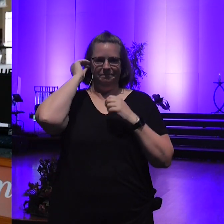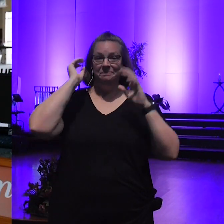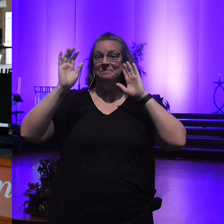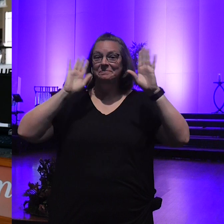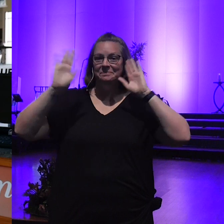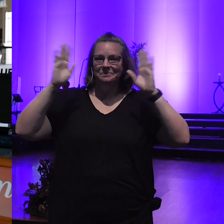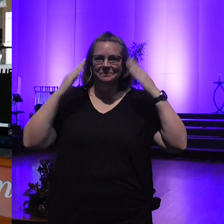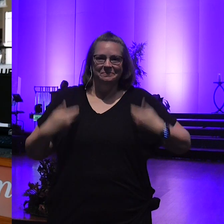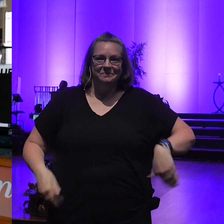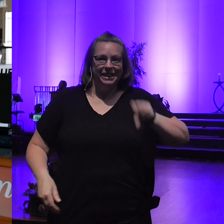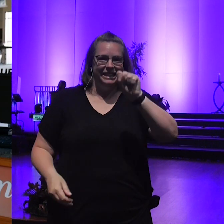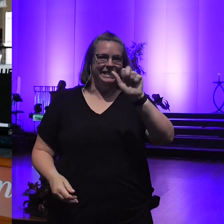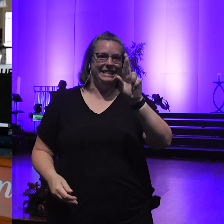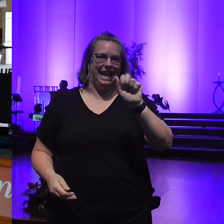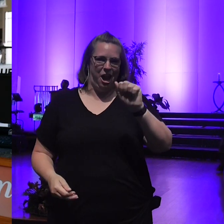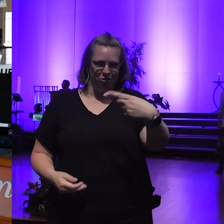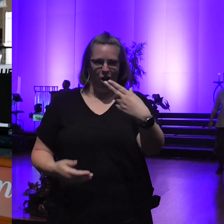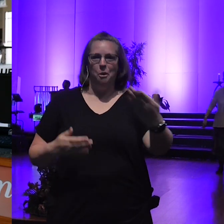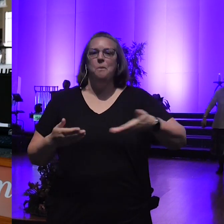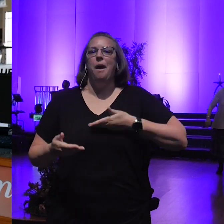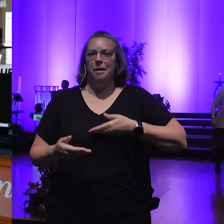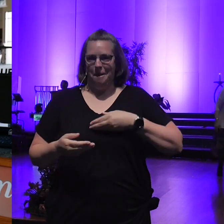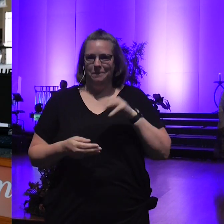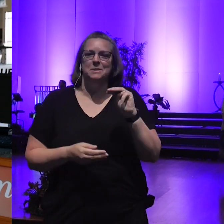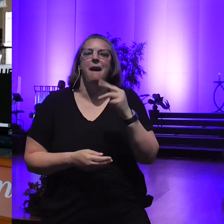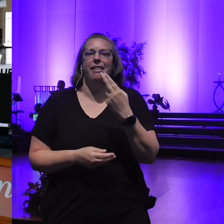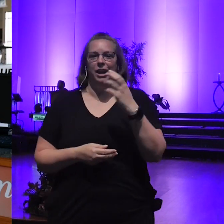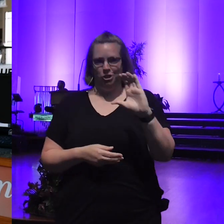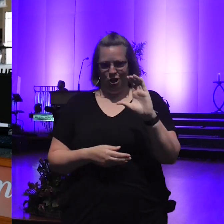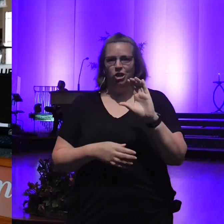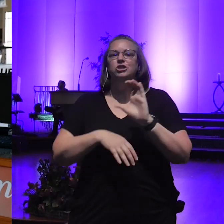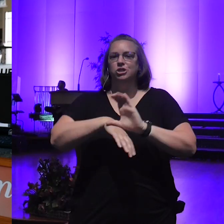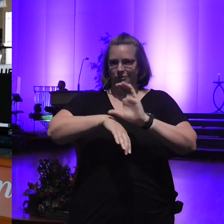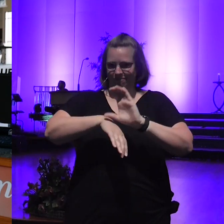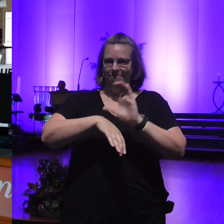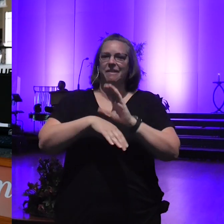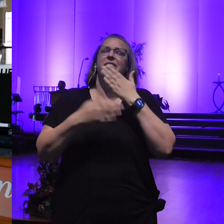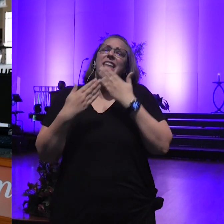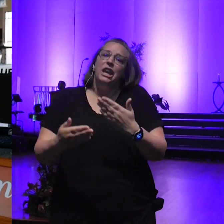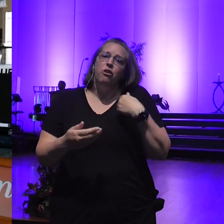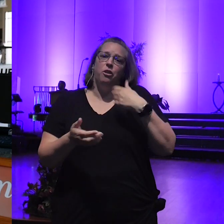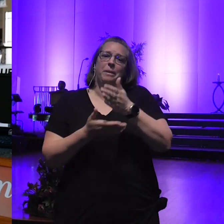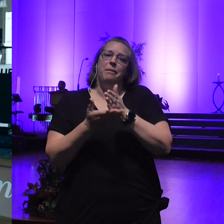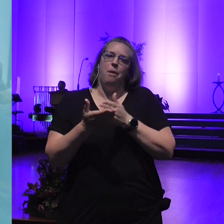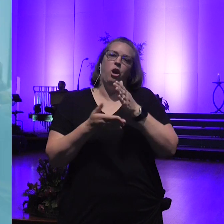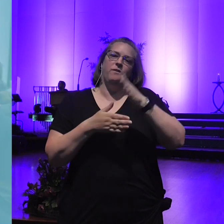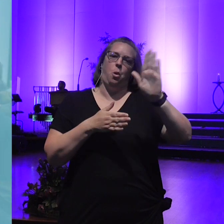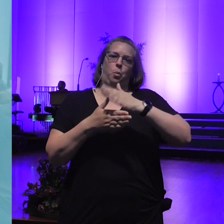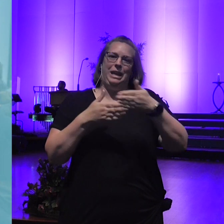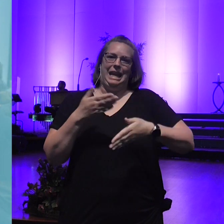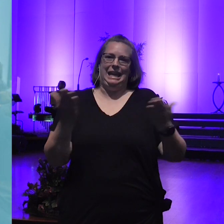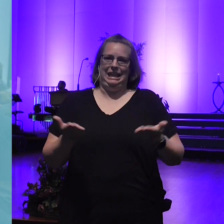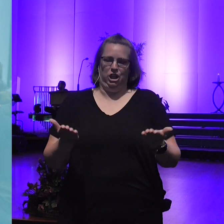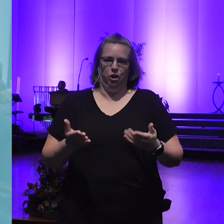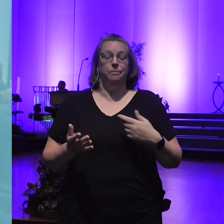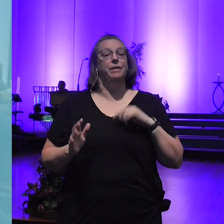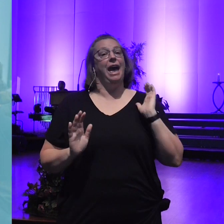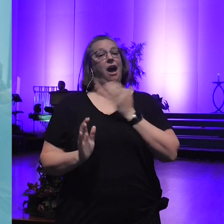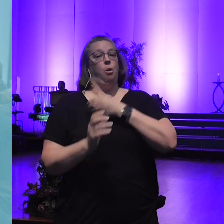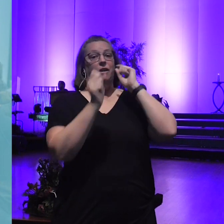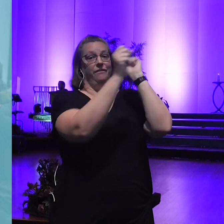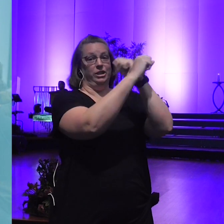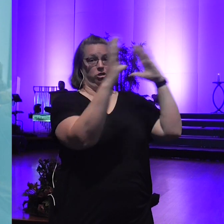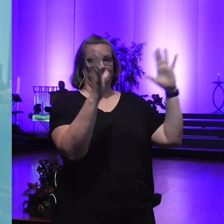Hey everybody, I'm Sarah and welcome to Mile High Church. Thank you for spending a portion of your weekend with us, especially if you're new. Our vision,